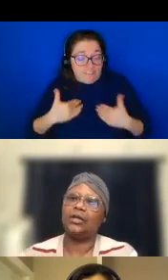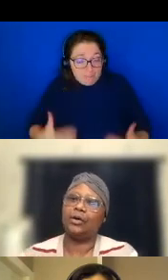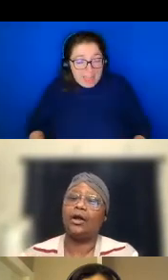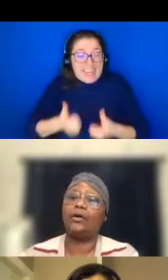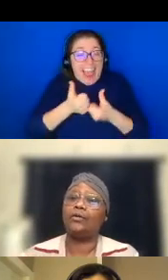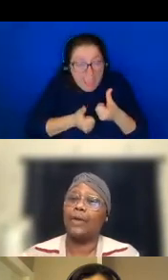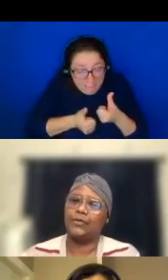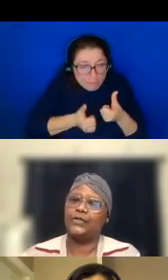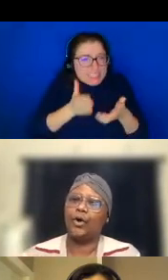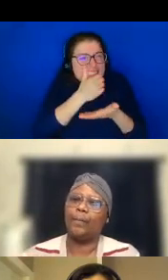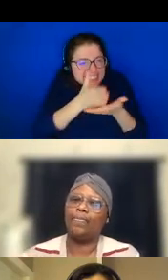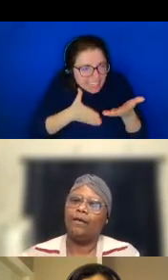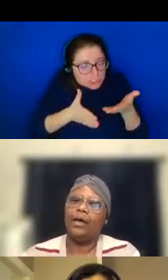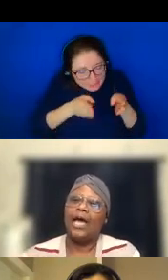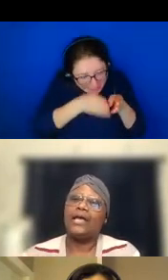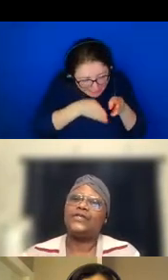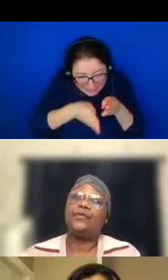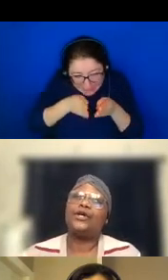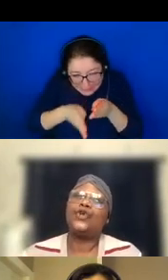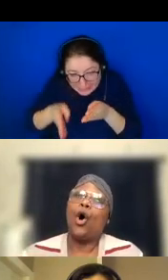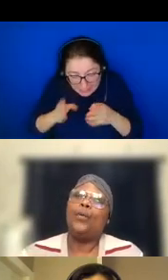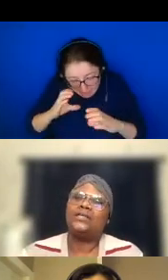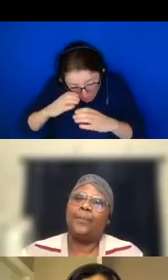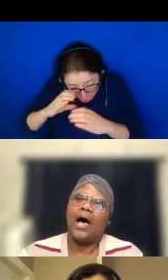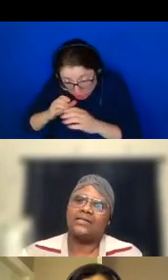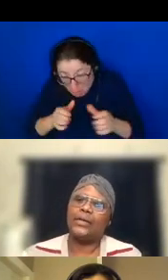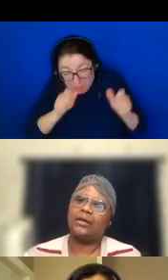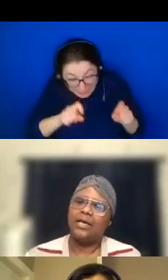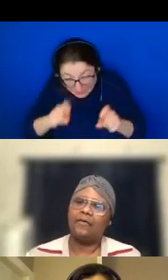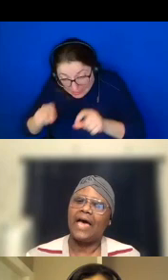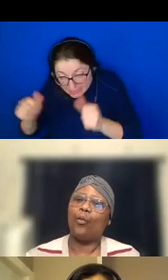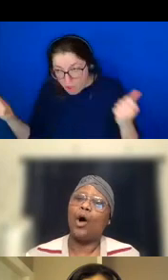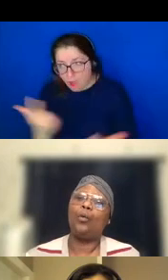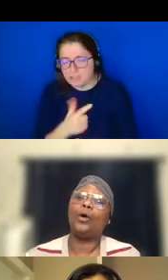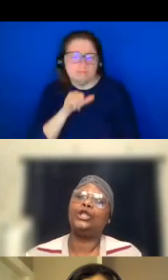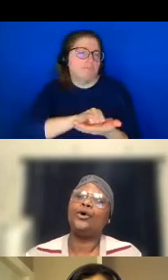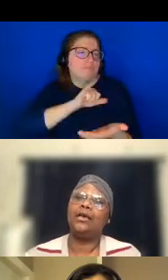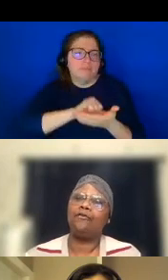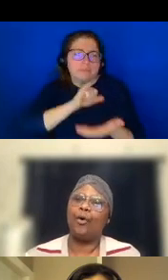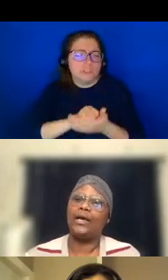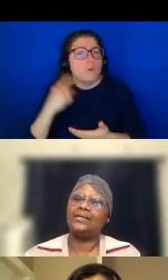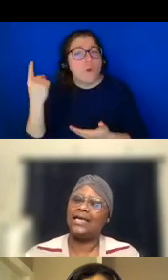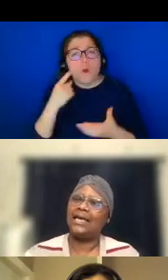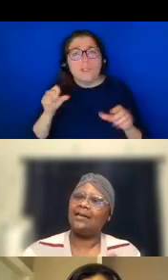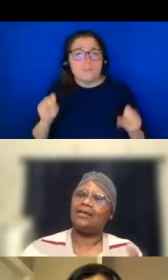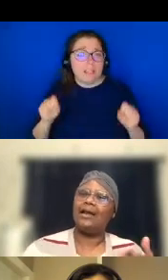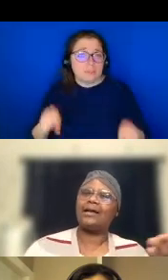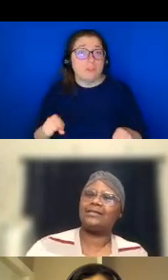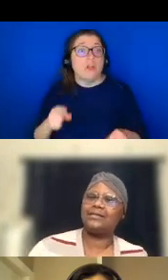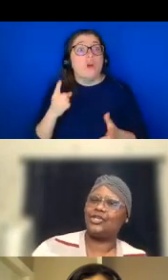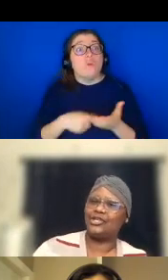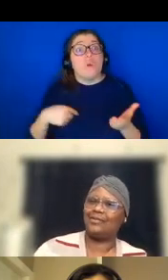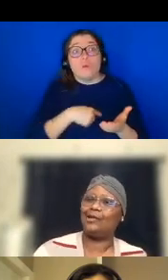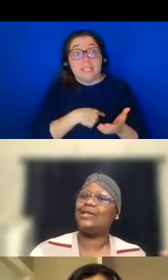take a look at under the microscope. And so there's always a possibility that what we're looking for is in the